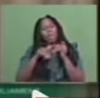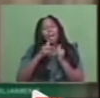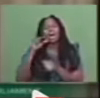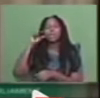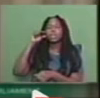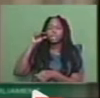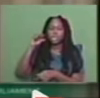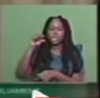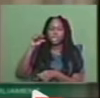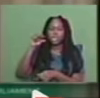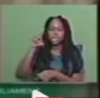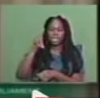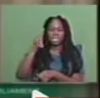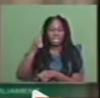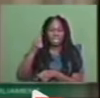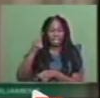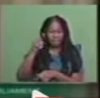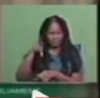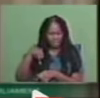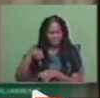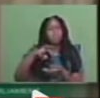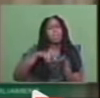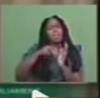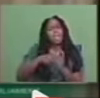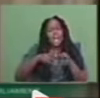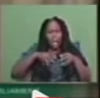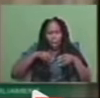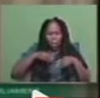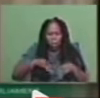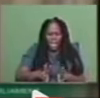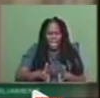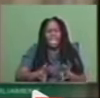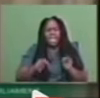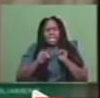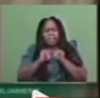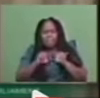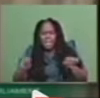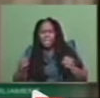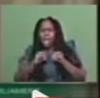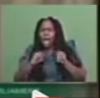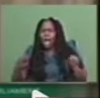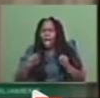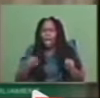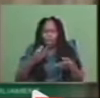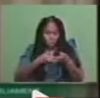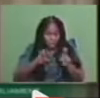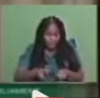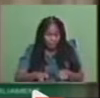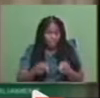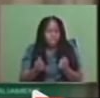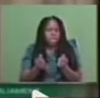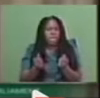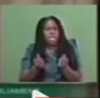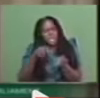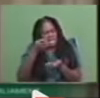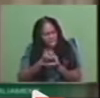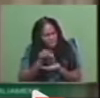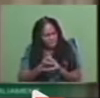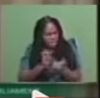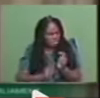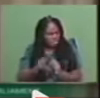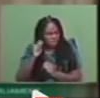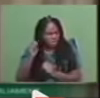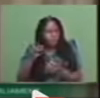of Finance, in his spotlight presentation, introduced a graph to show real growth rate of the GDP in Trinidad and